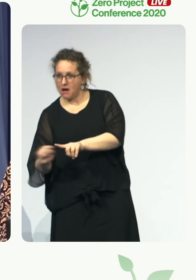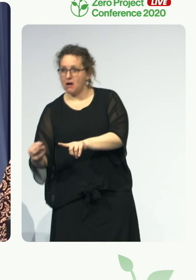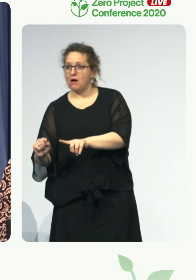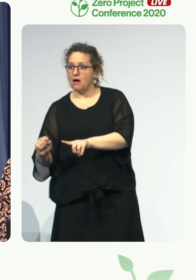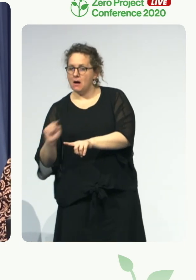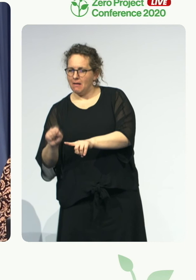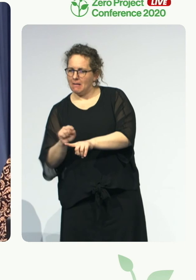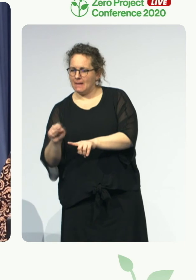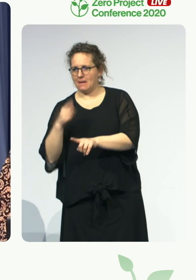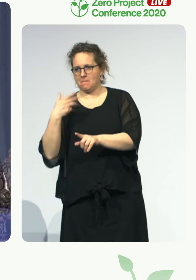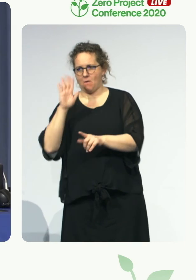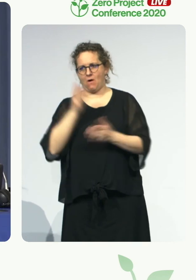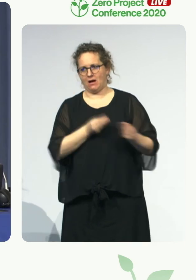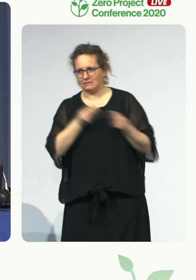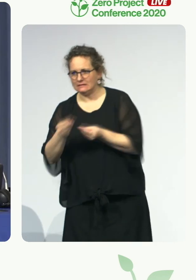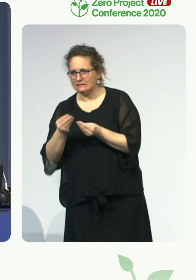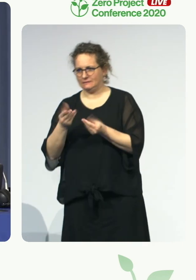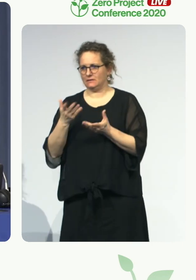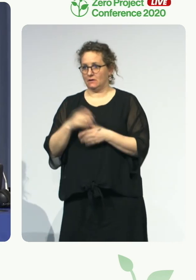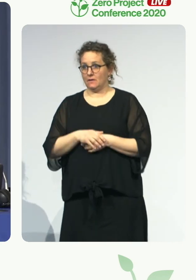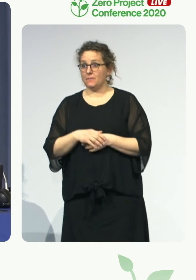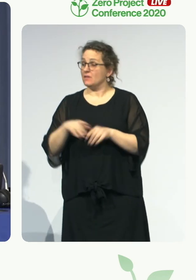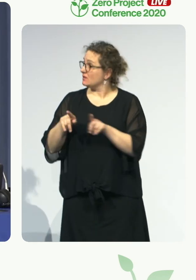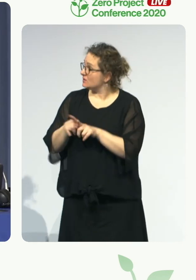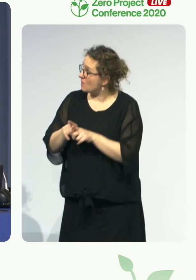GIZ, do you want to speak to that first?